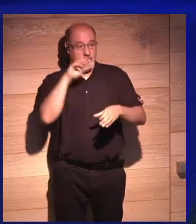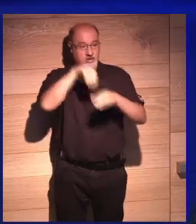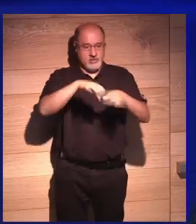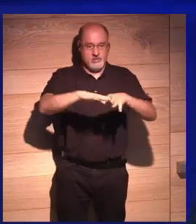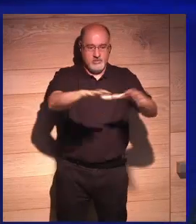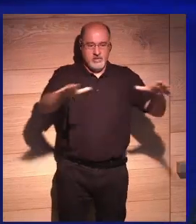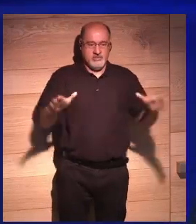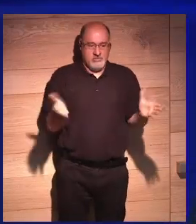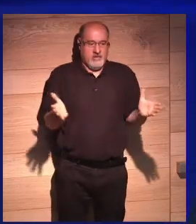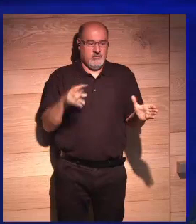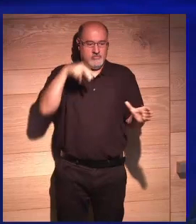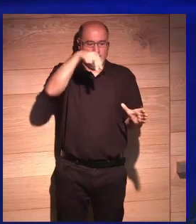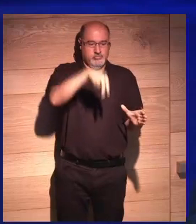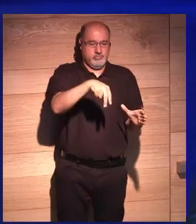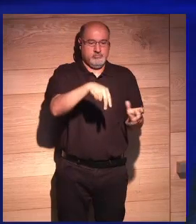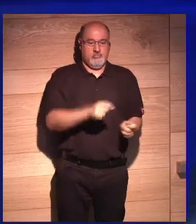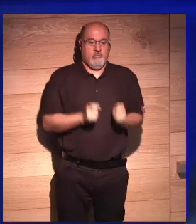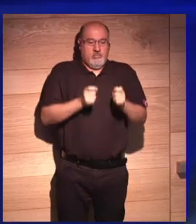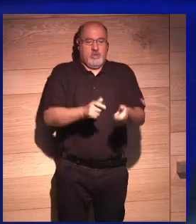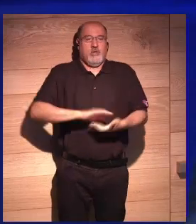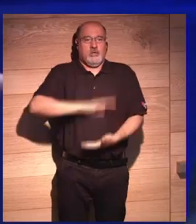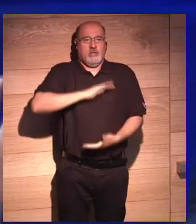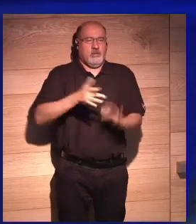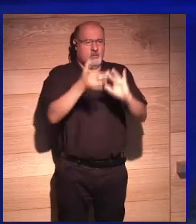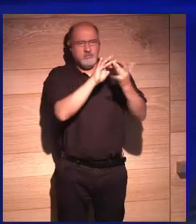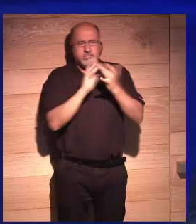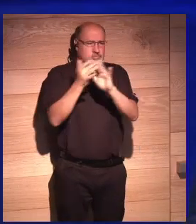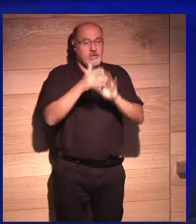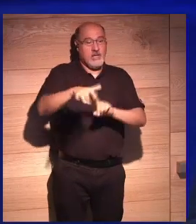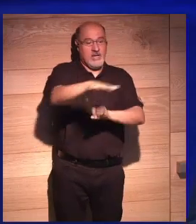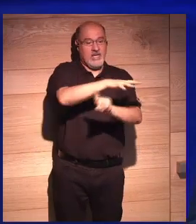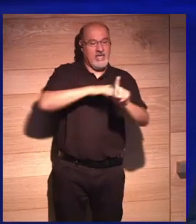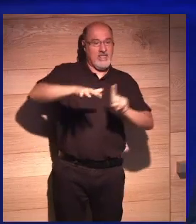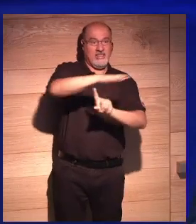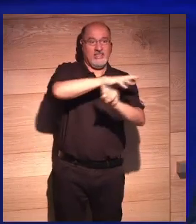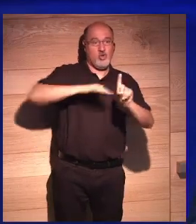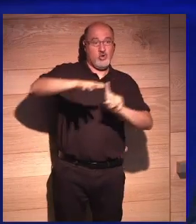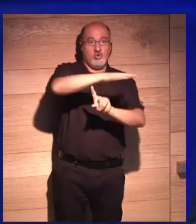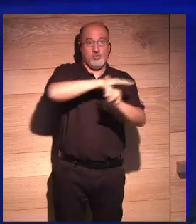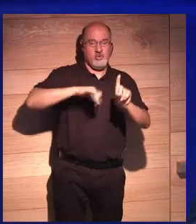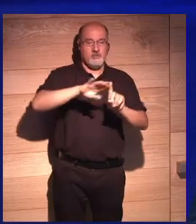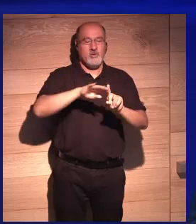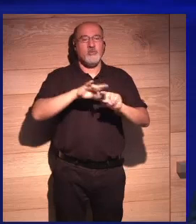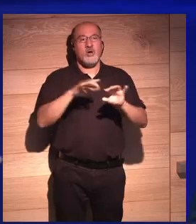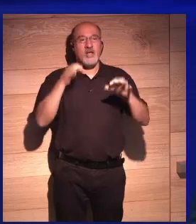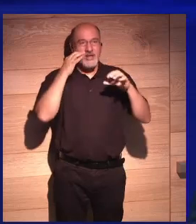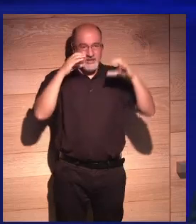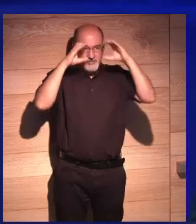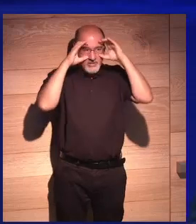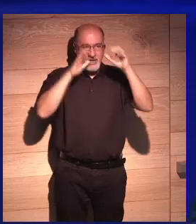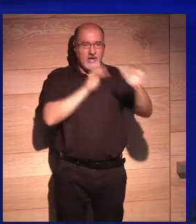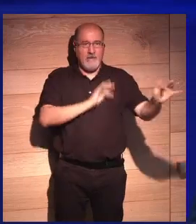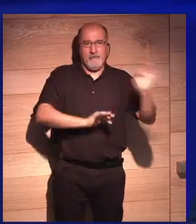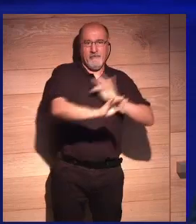the audience in a space to convey that capability of interacting with this environment. It's what makes